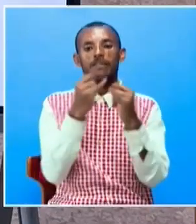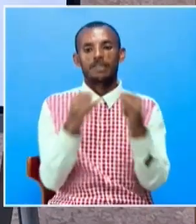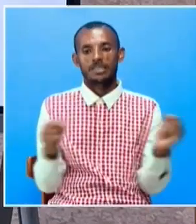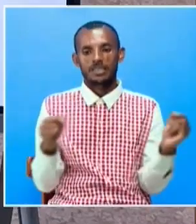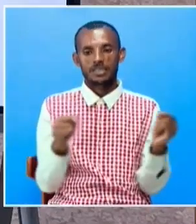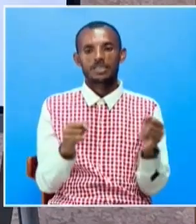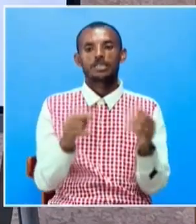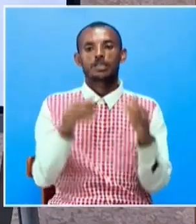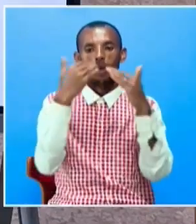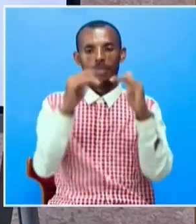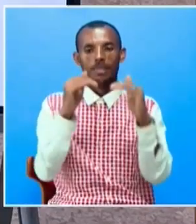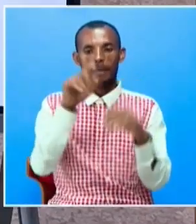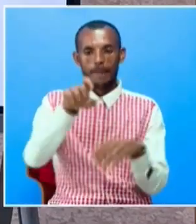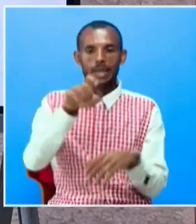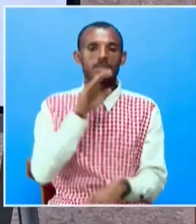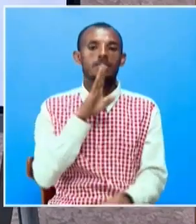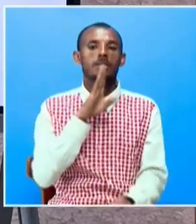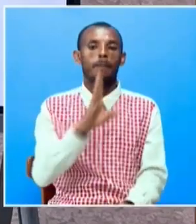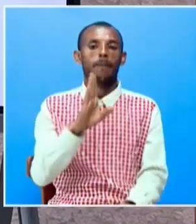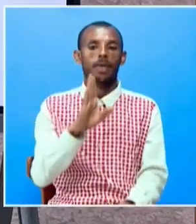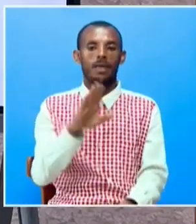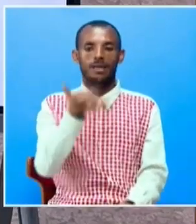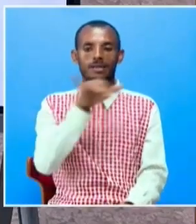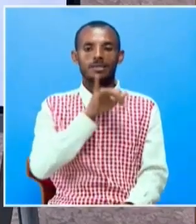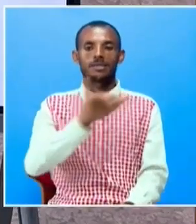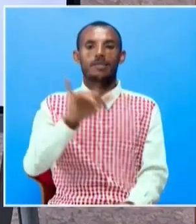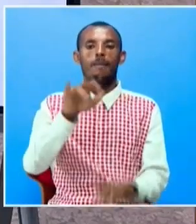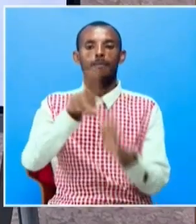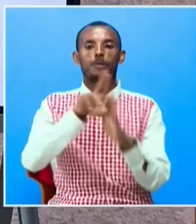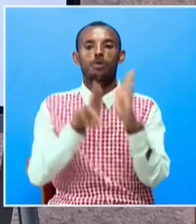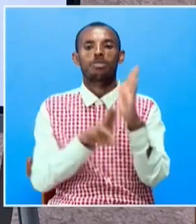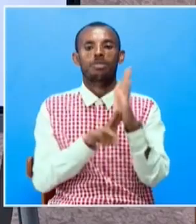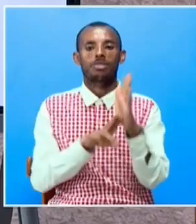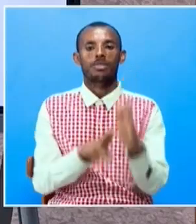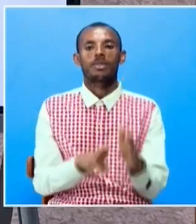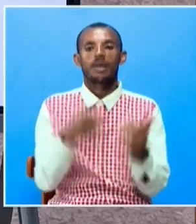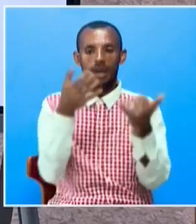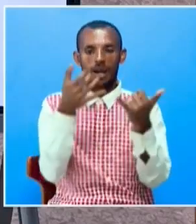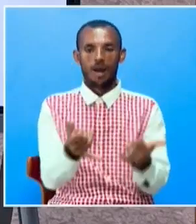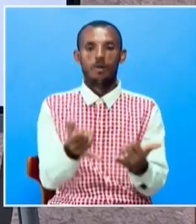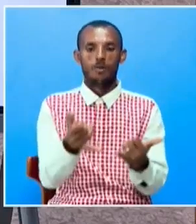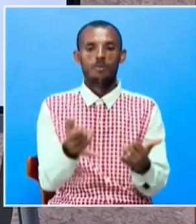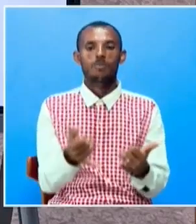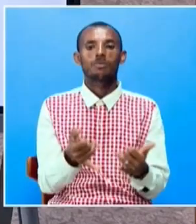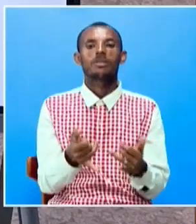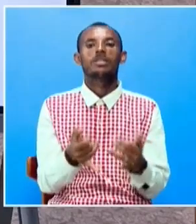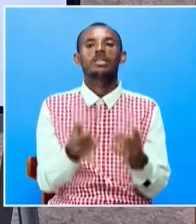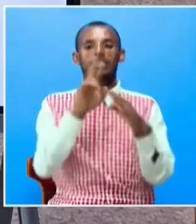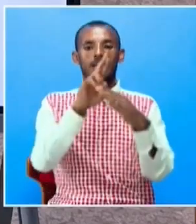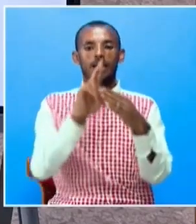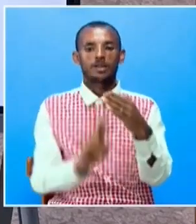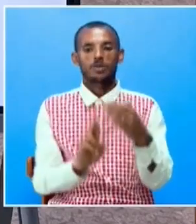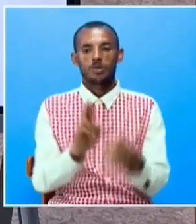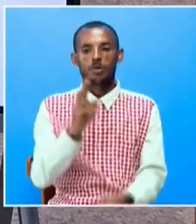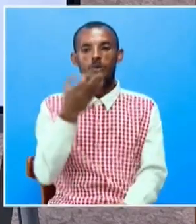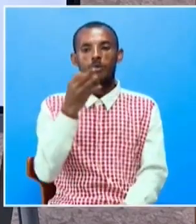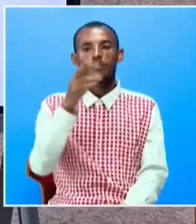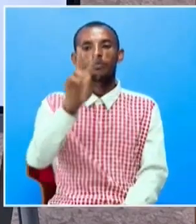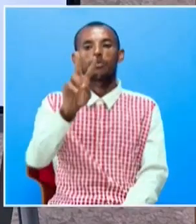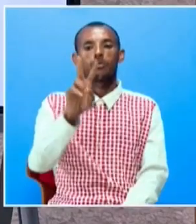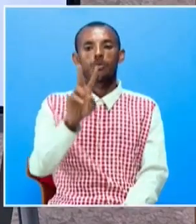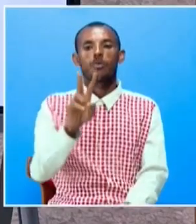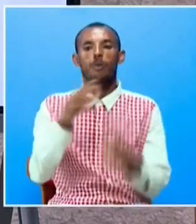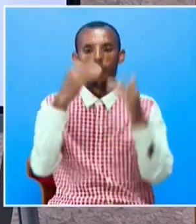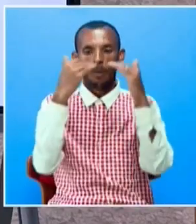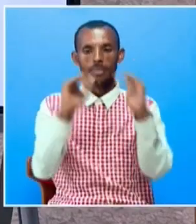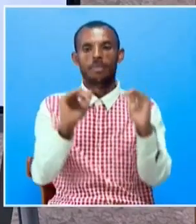must have the same unit. Now, the ratio of two quantities A